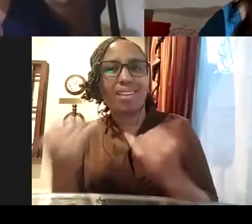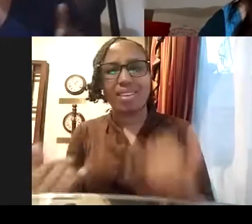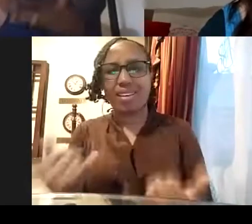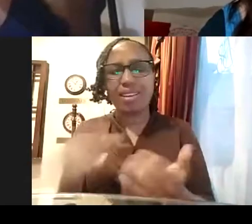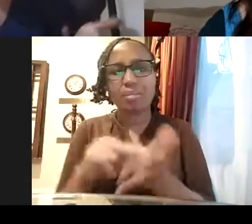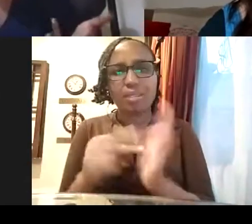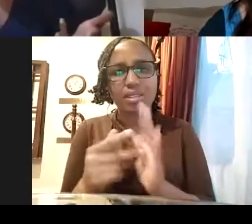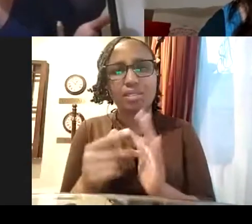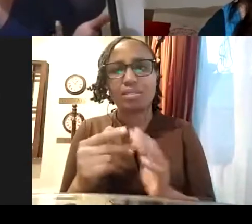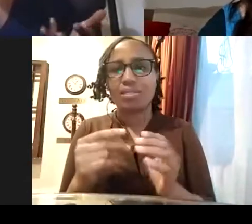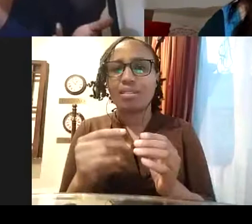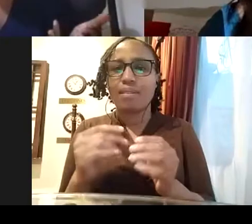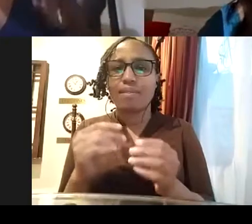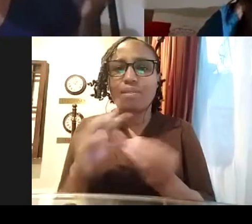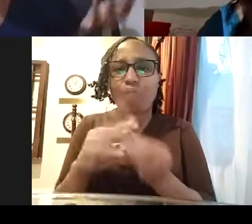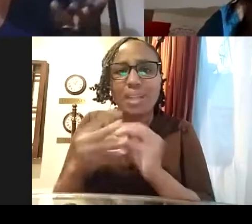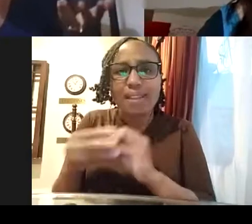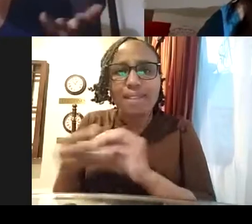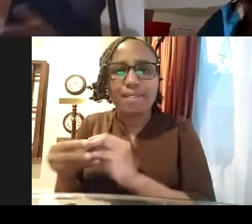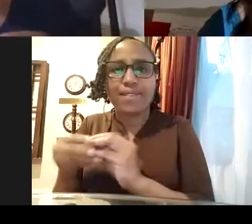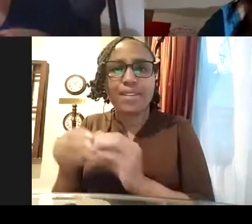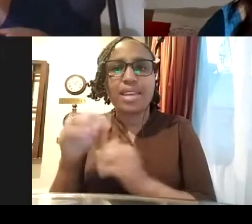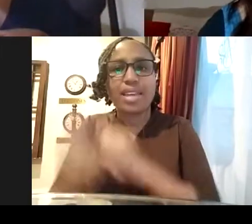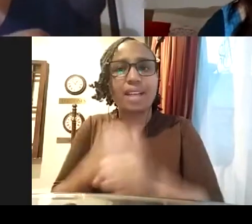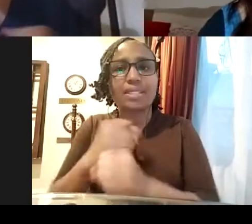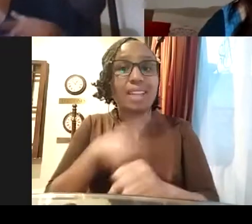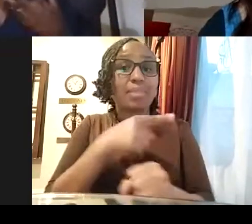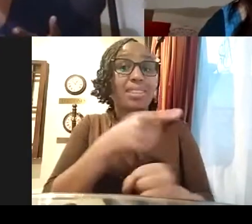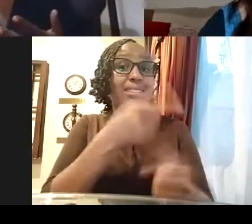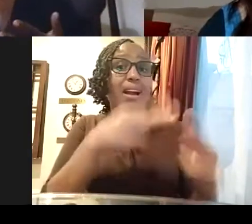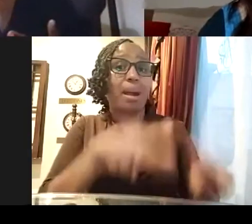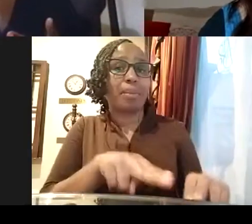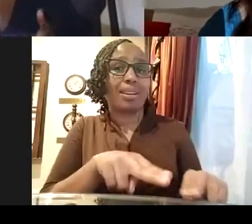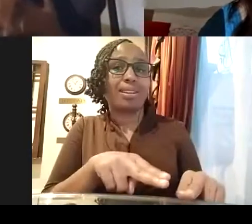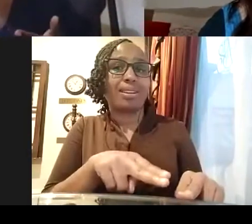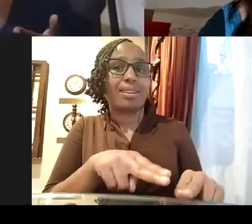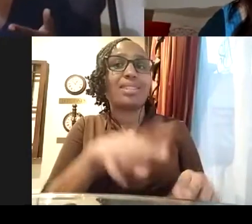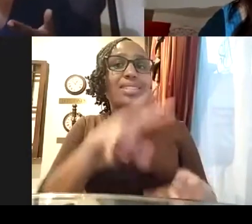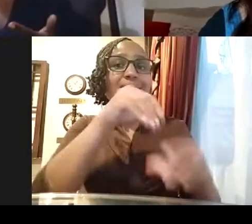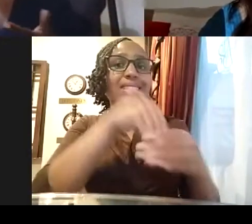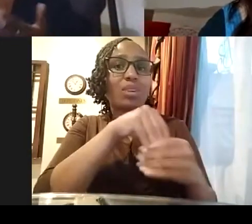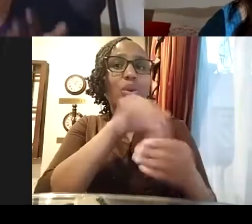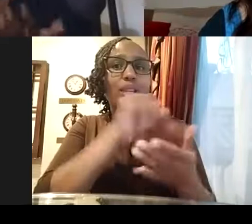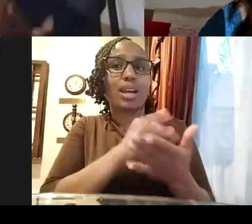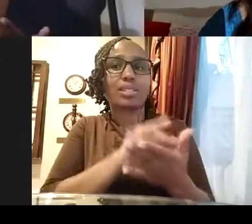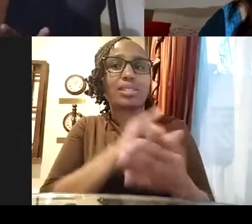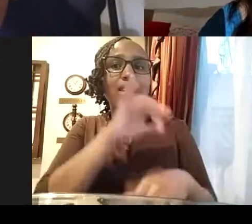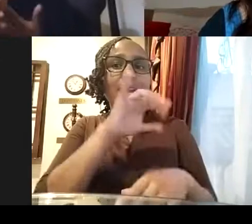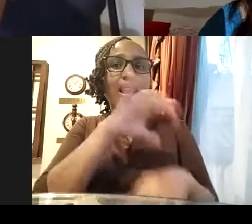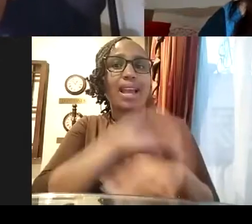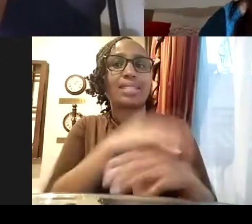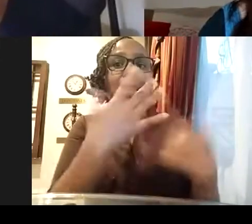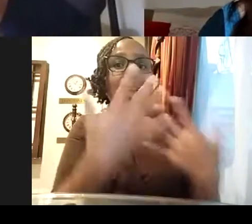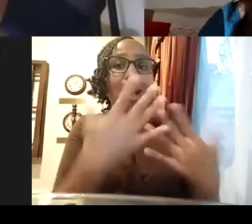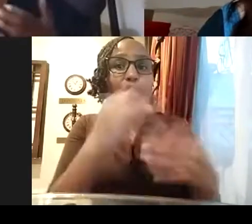the formative years when these things were happening, and which is why it's integral that it gets into the hands of these people. And this is